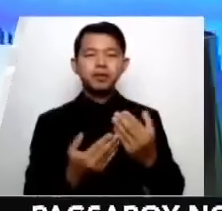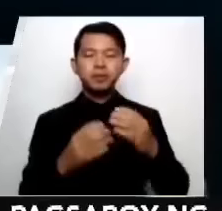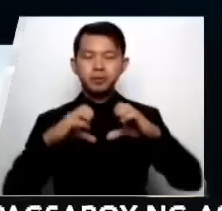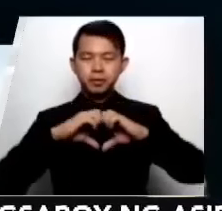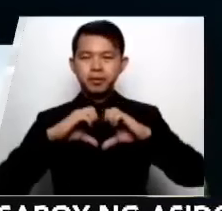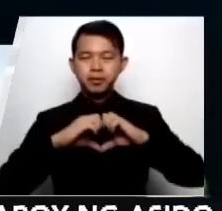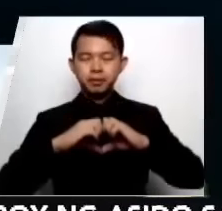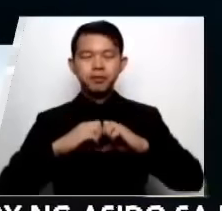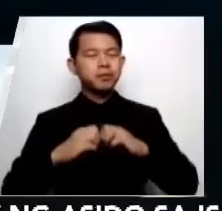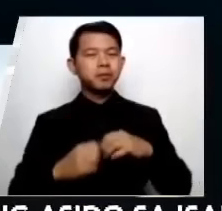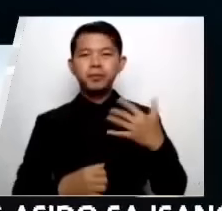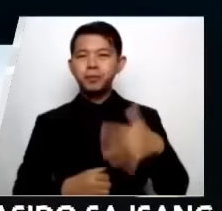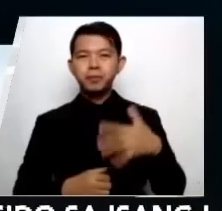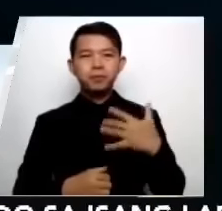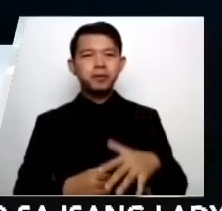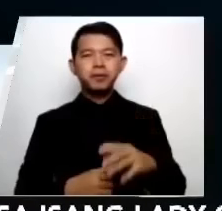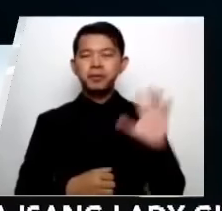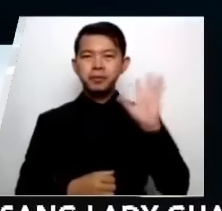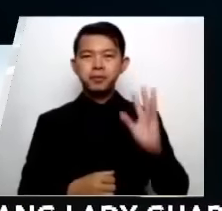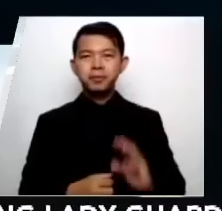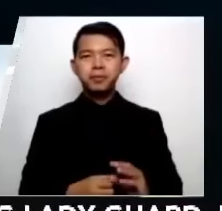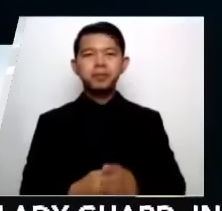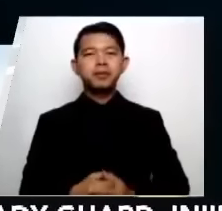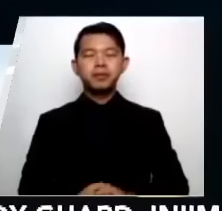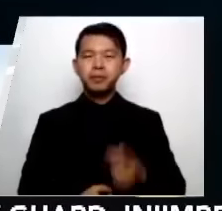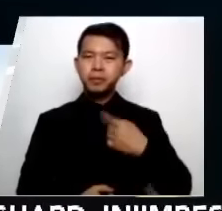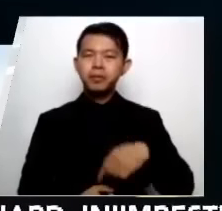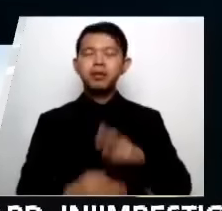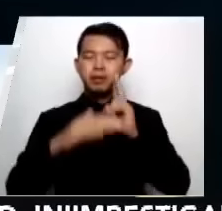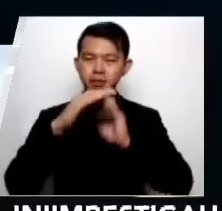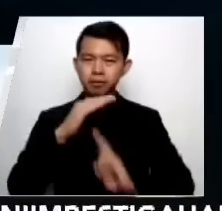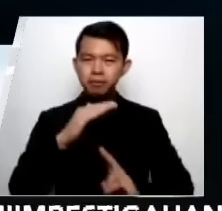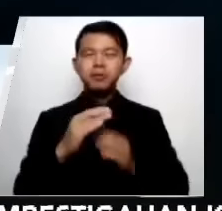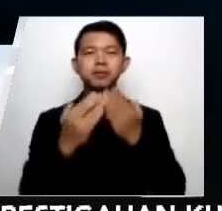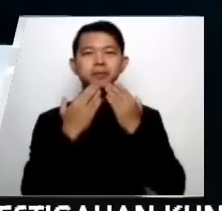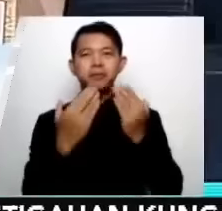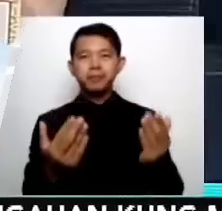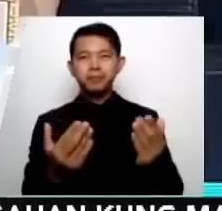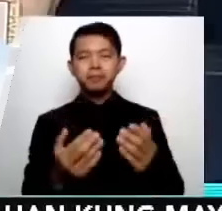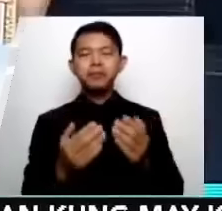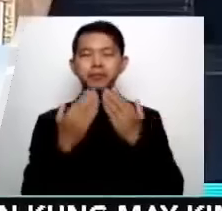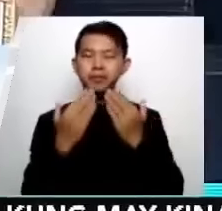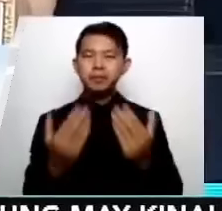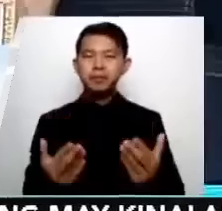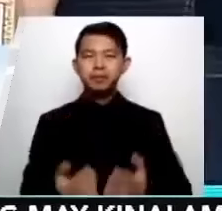Iba. We are humbled and grateful. Thank you very much.